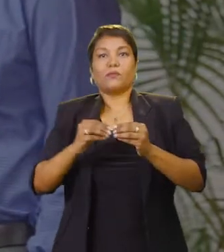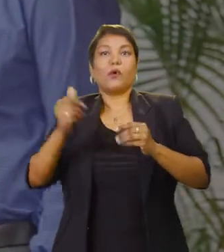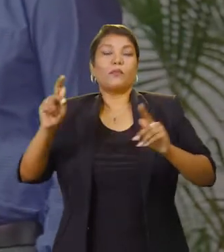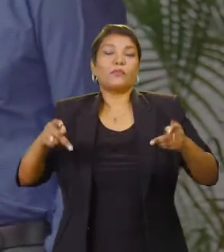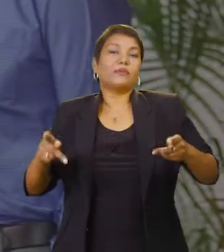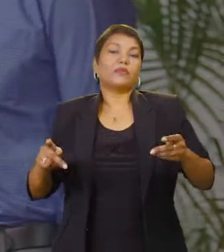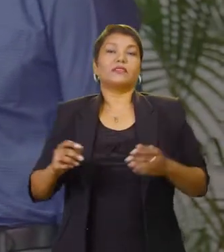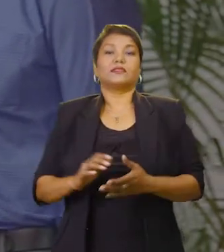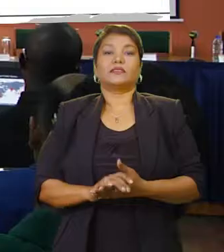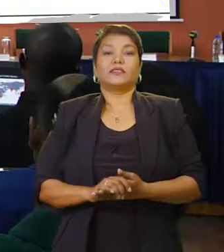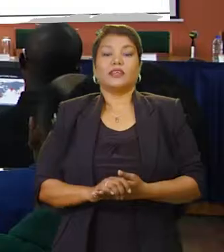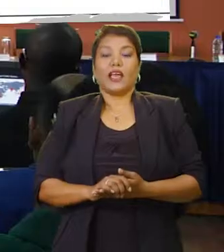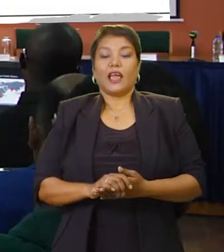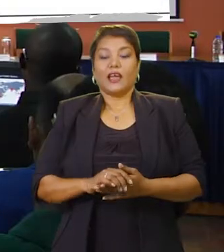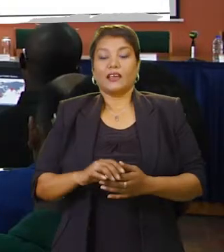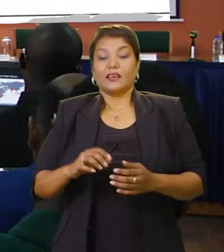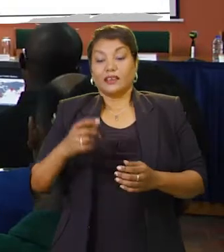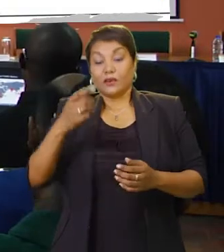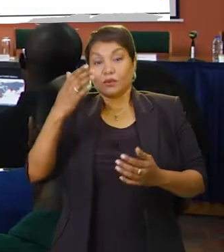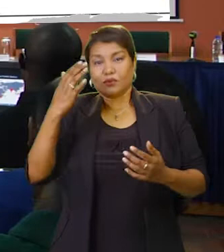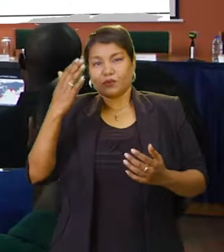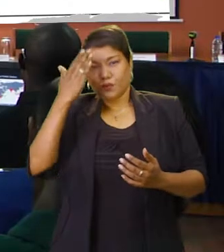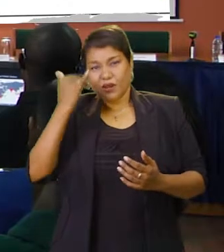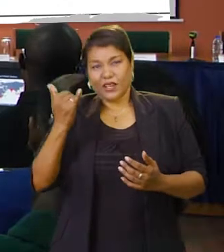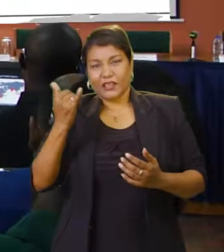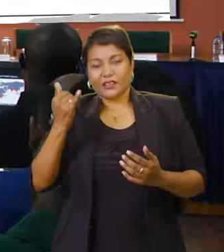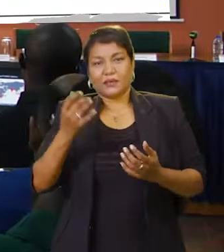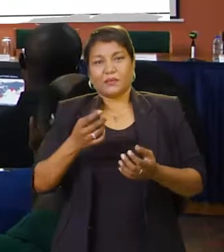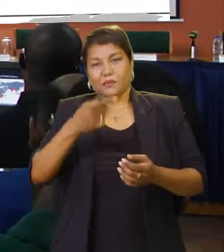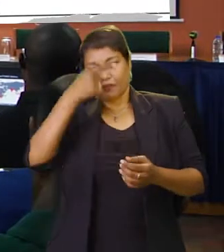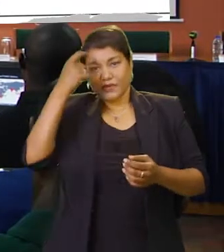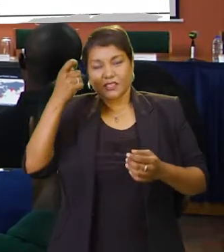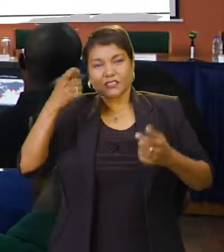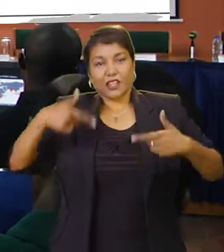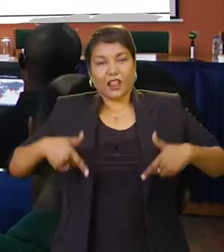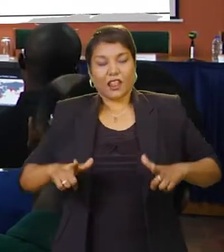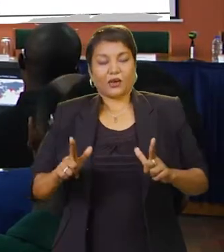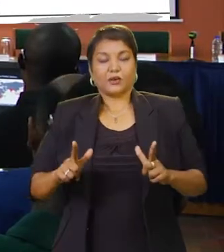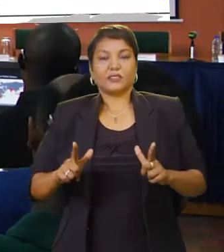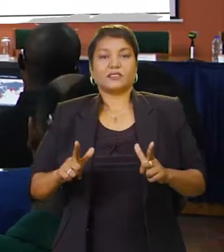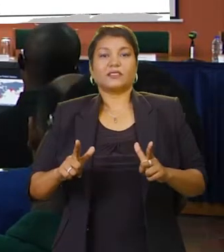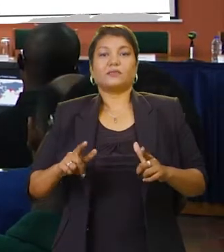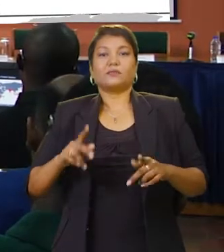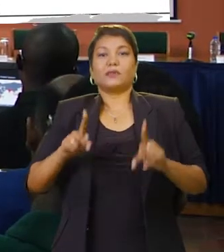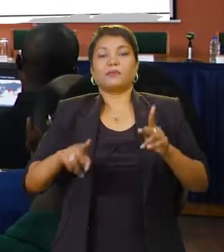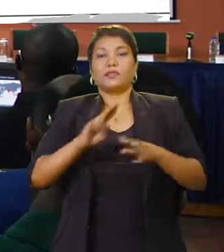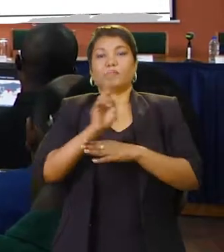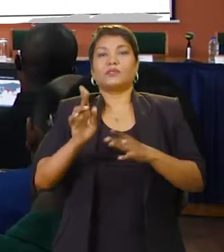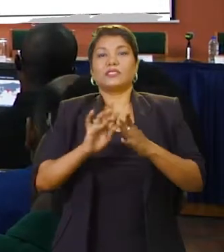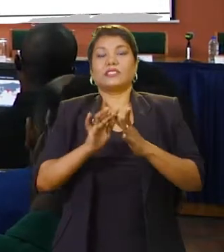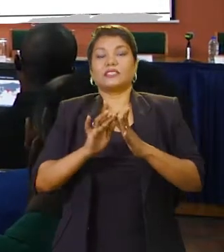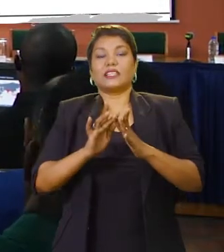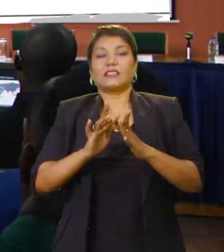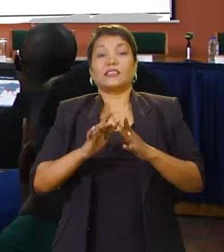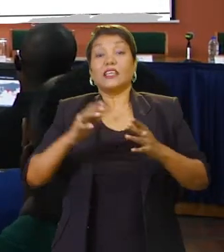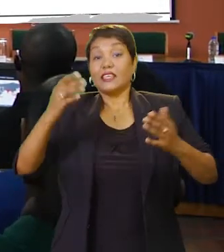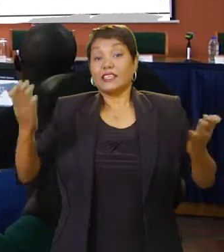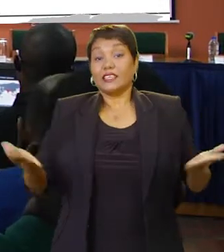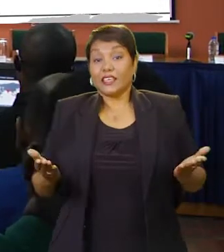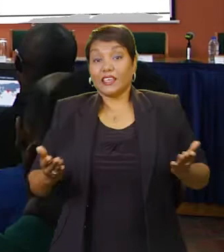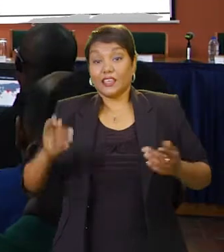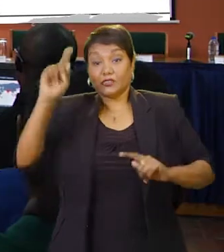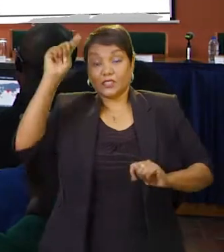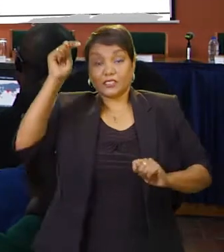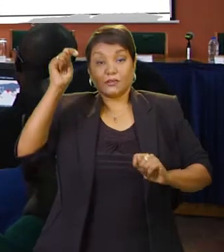nonprofit applications. There's significant, including here in Trinidad and Tobago, regulatory efforts in